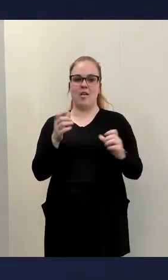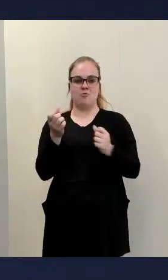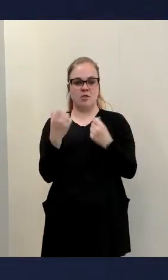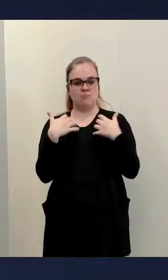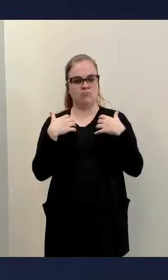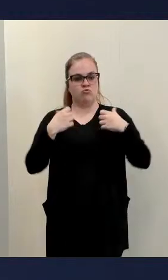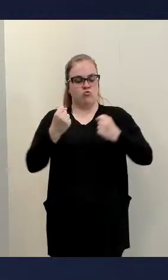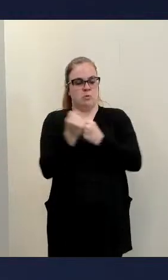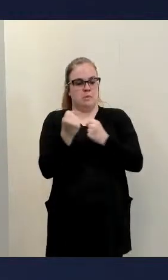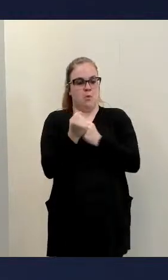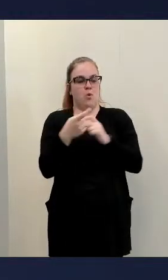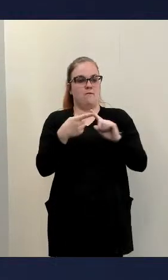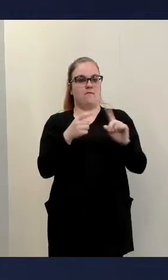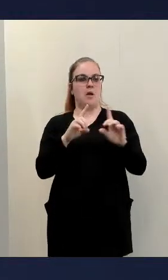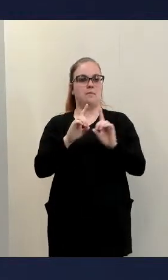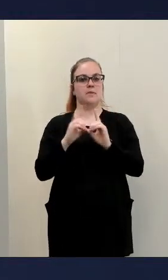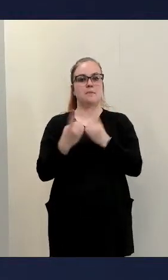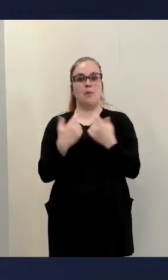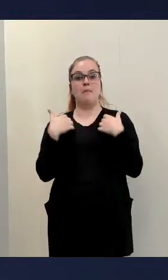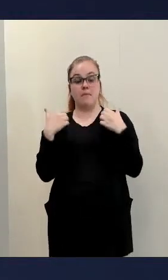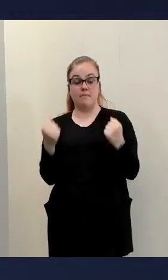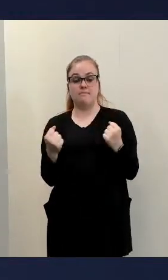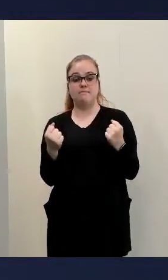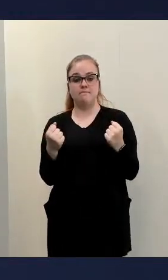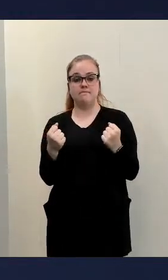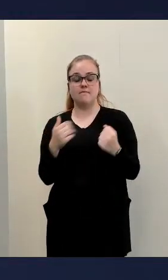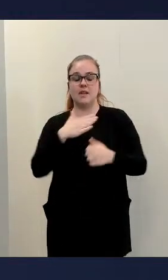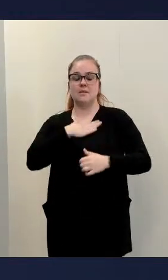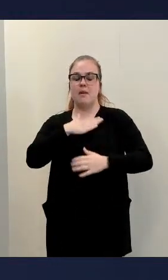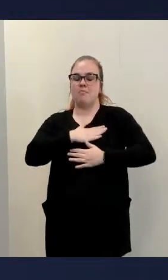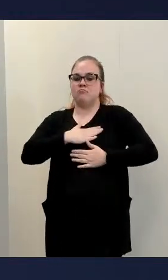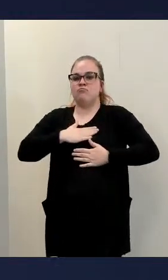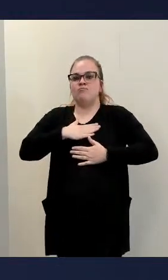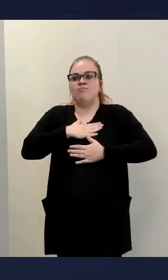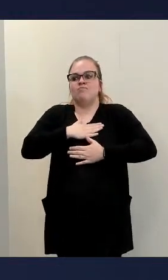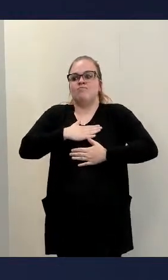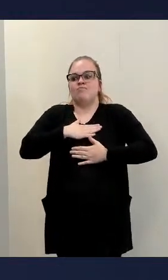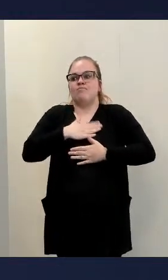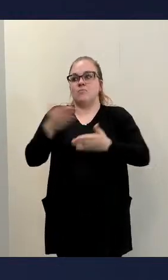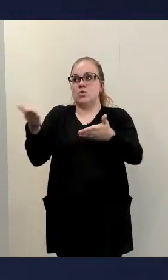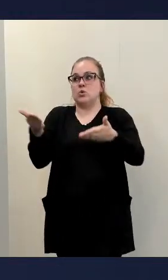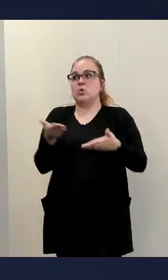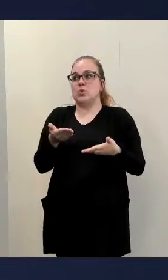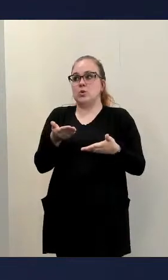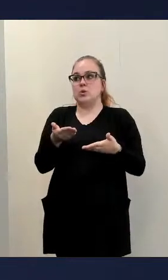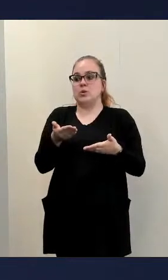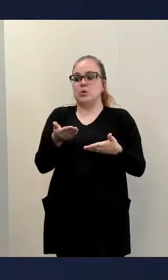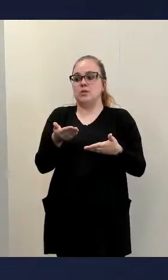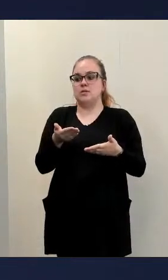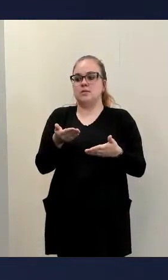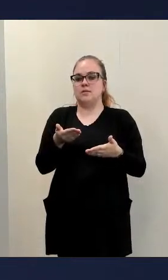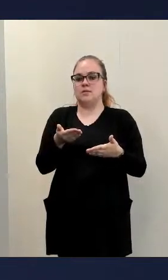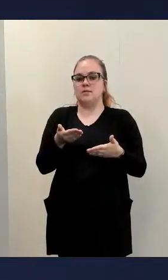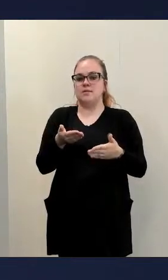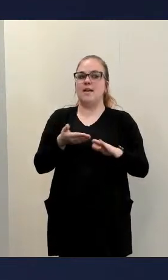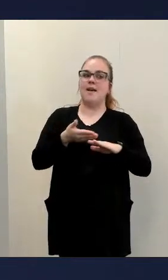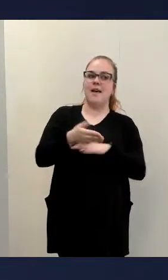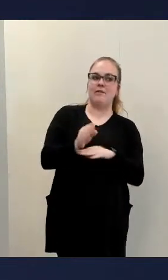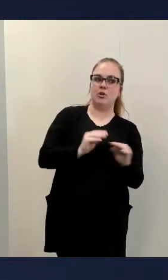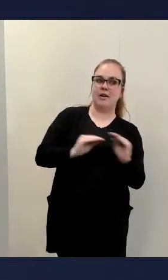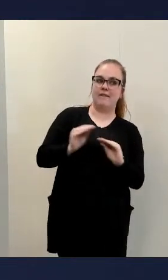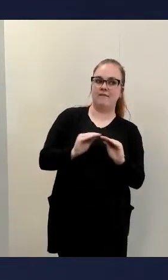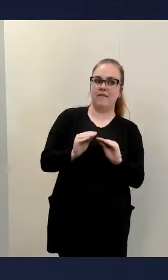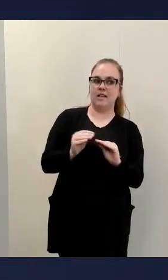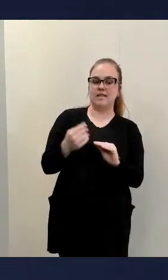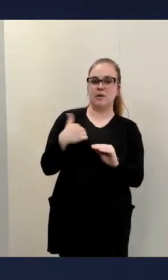our Department of Health. And it is my pleasure to introduce to the podium, after I fix what we